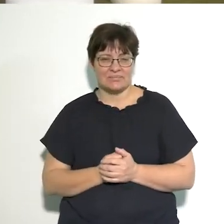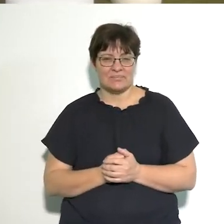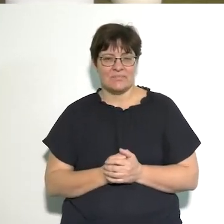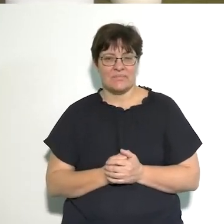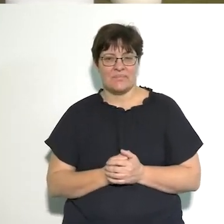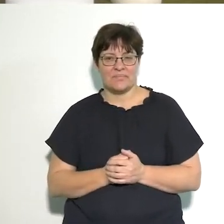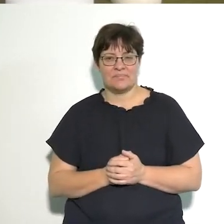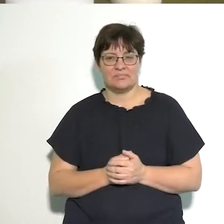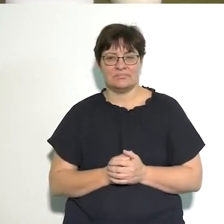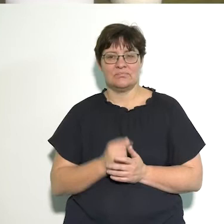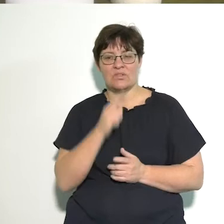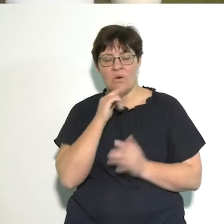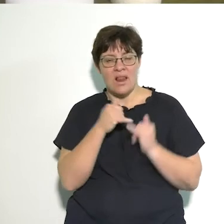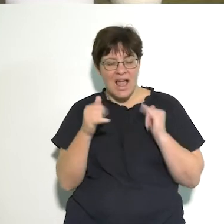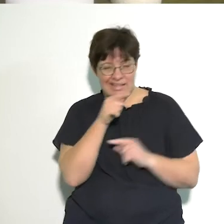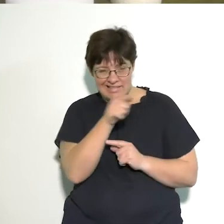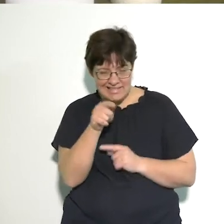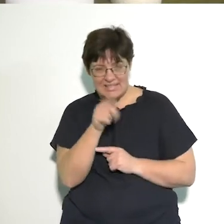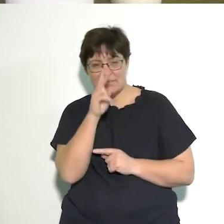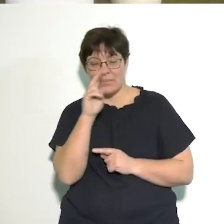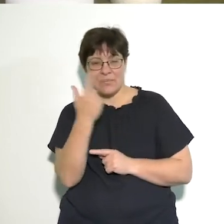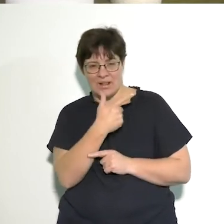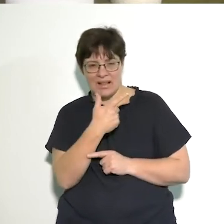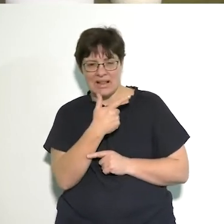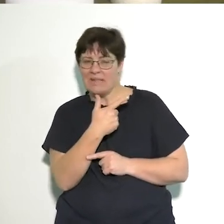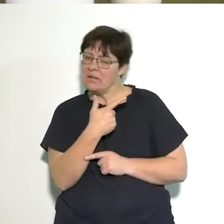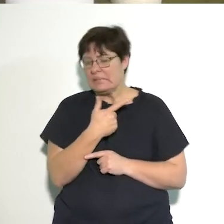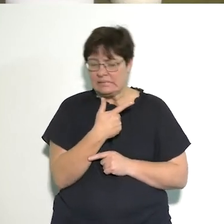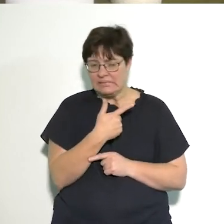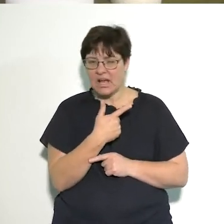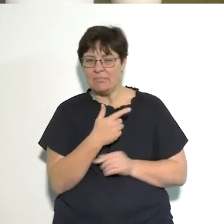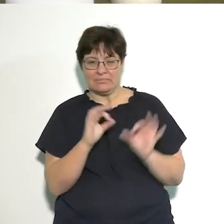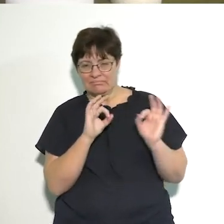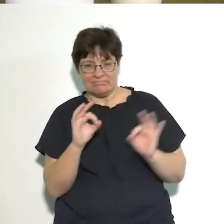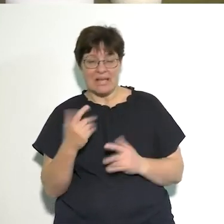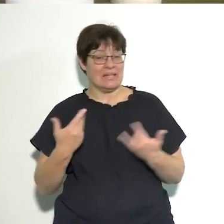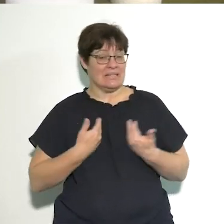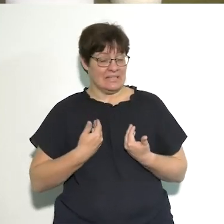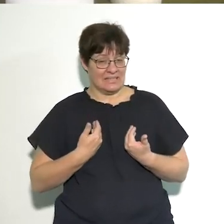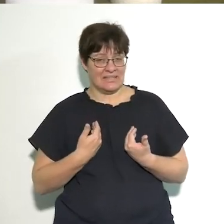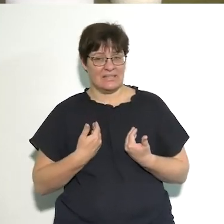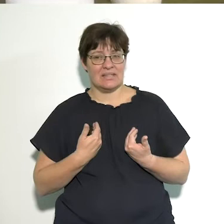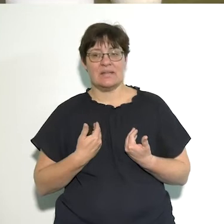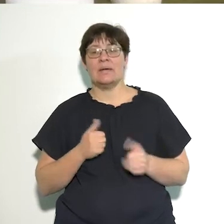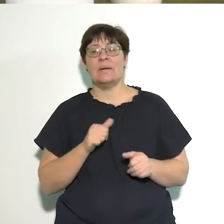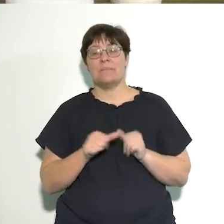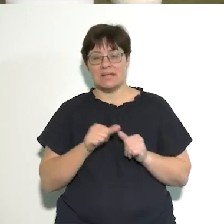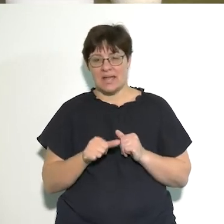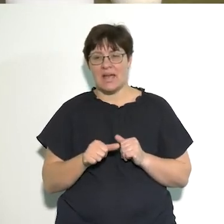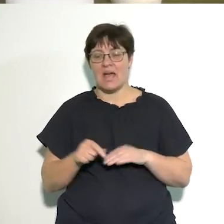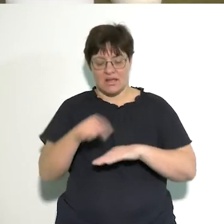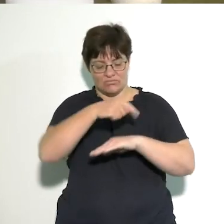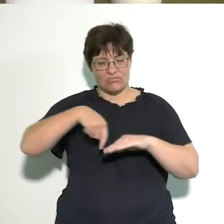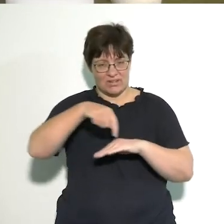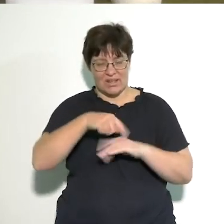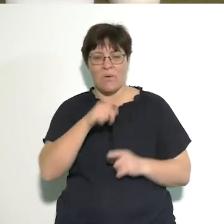how I you know, those little lines. So if you're finicky about making sure that your board stays neat, rather use